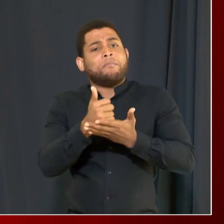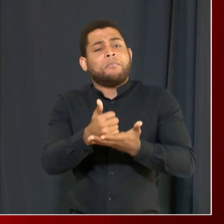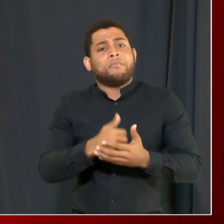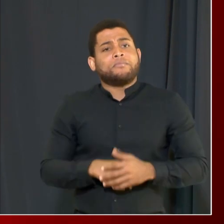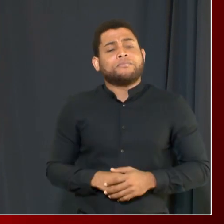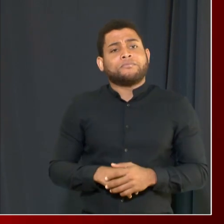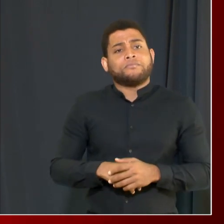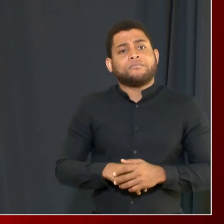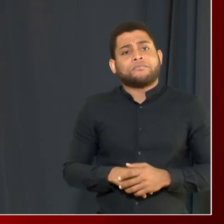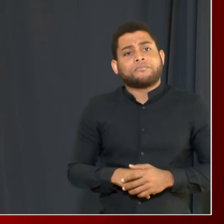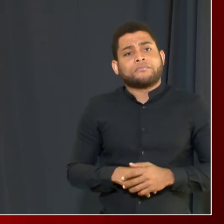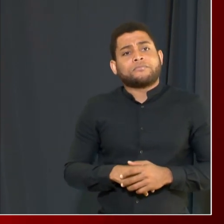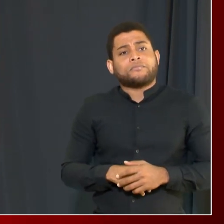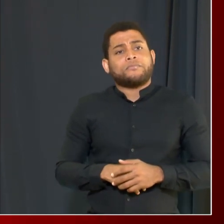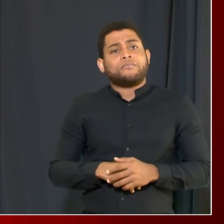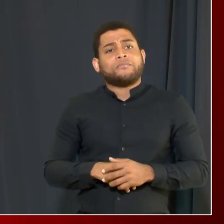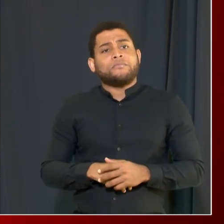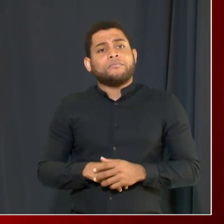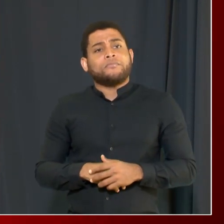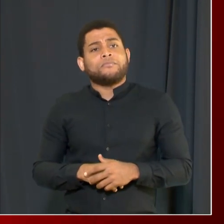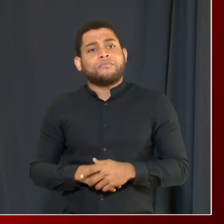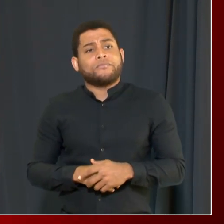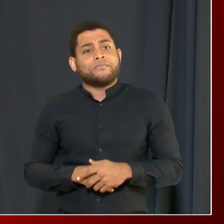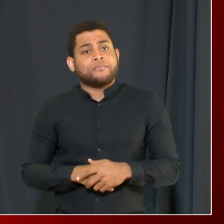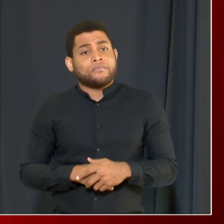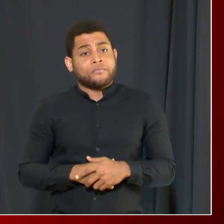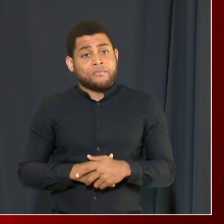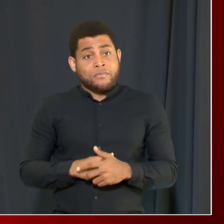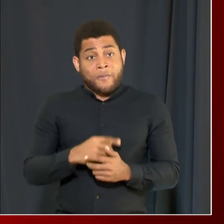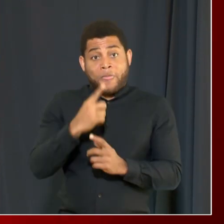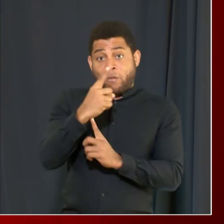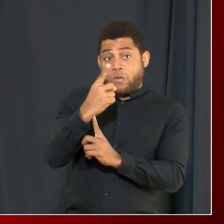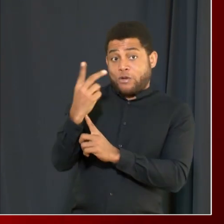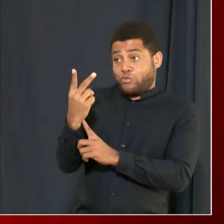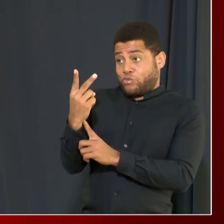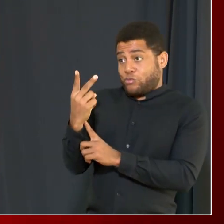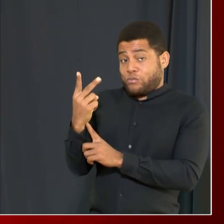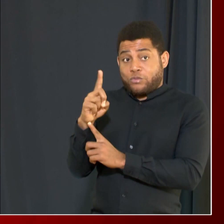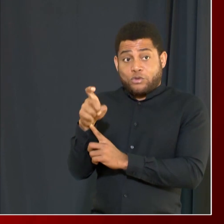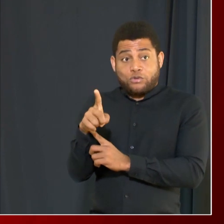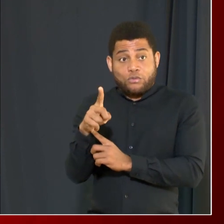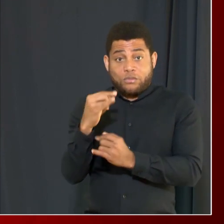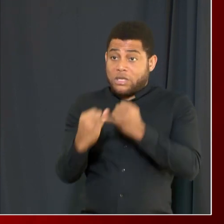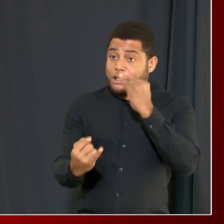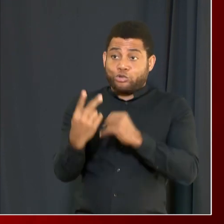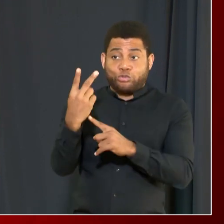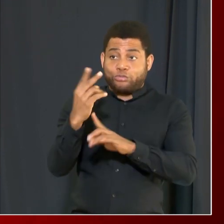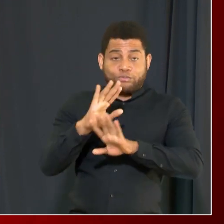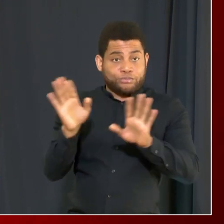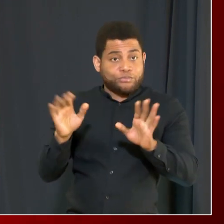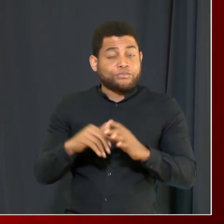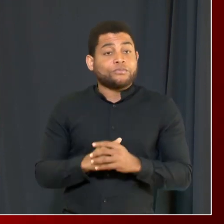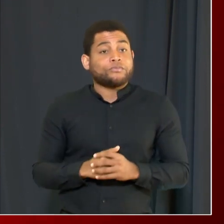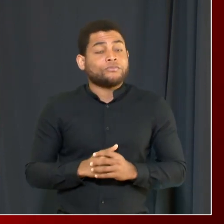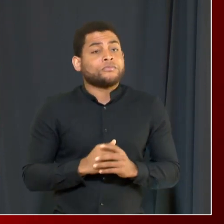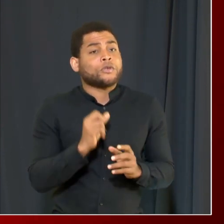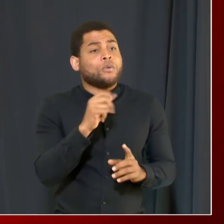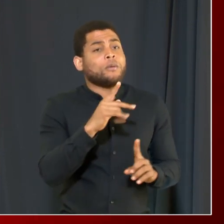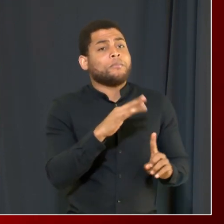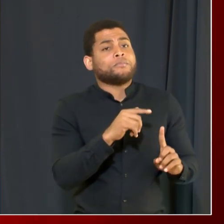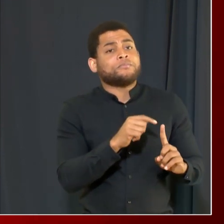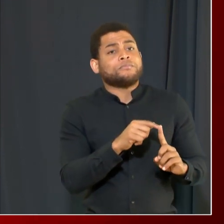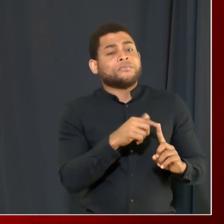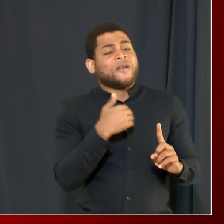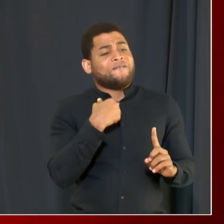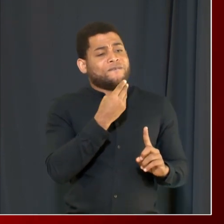Okay, okay, 1, 2. Okay, those are the last two. Yes. I have a couple of questions. One